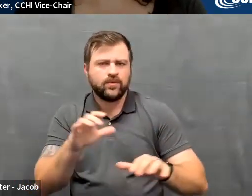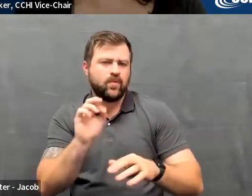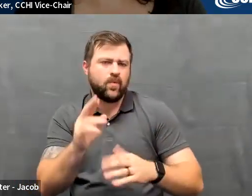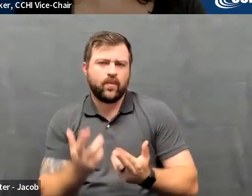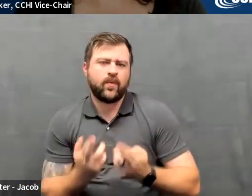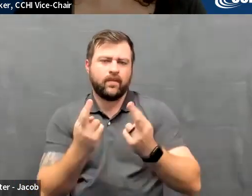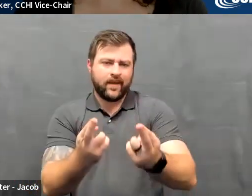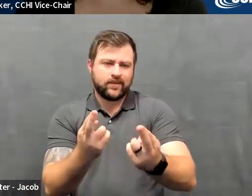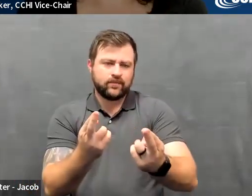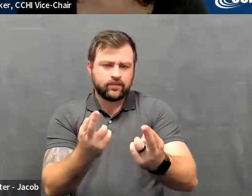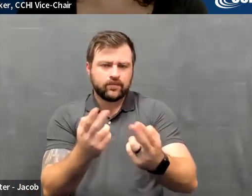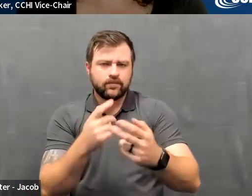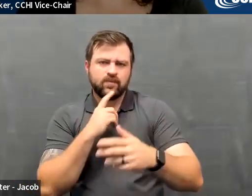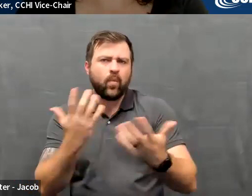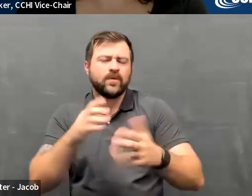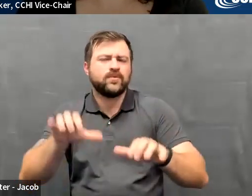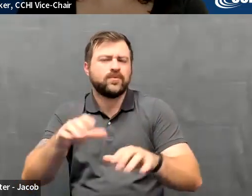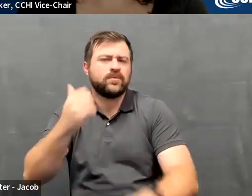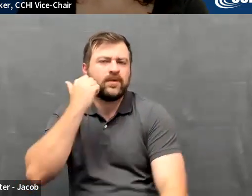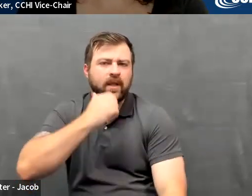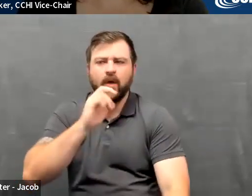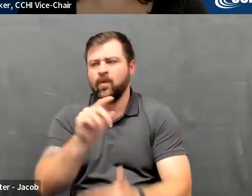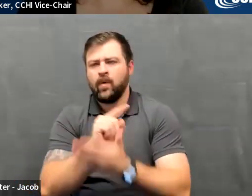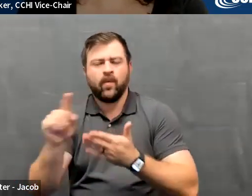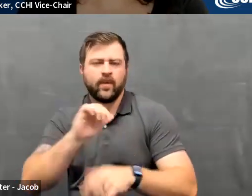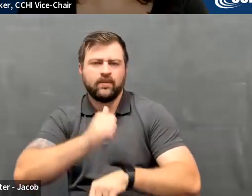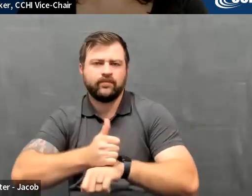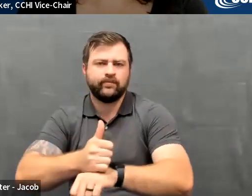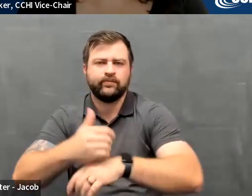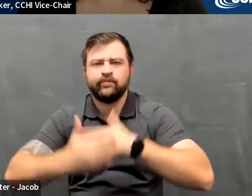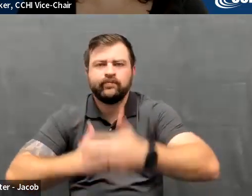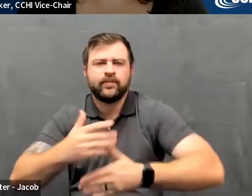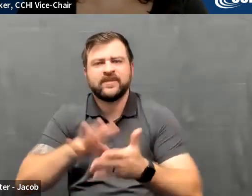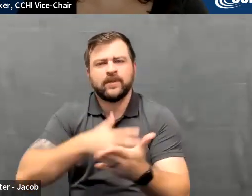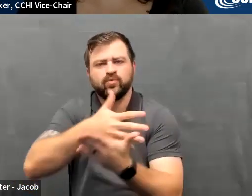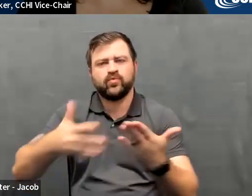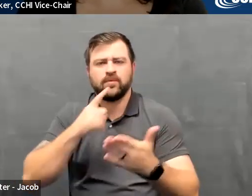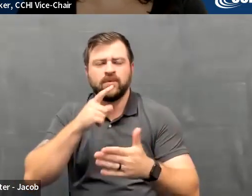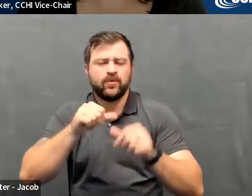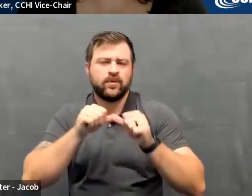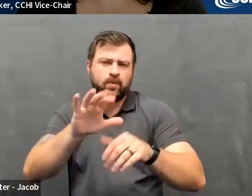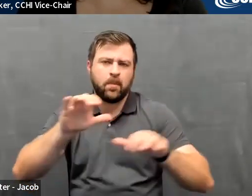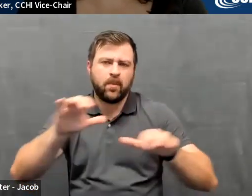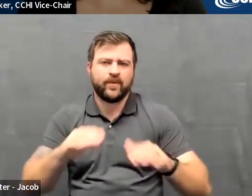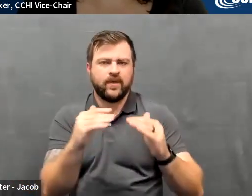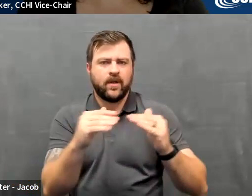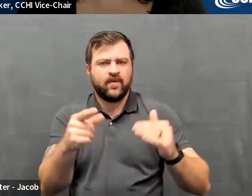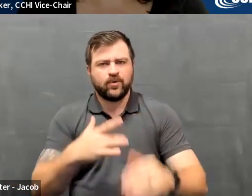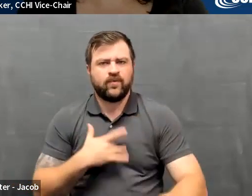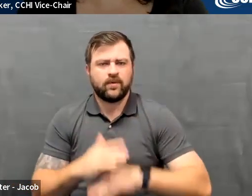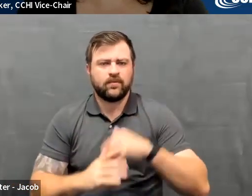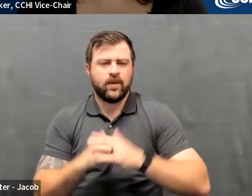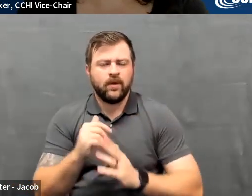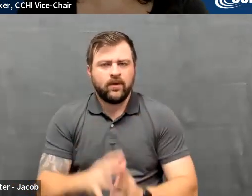recommend to do on a daily or weekly basis to keep your performance at a level that you feel comfortable